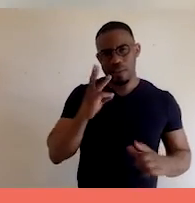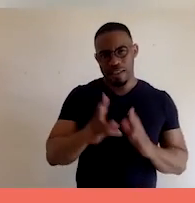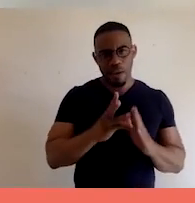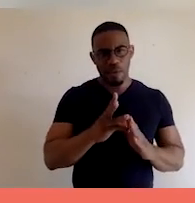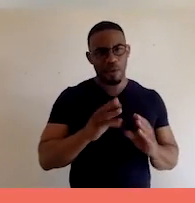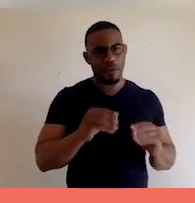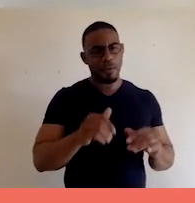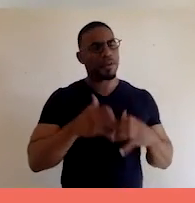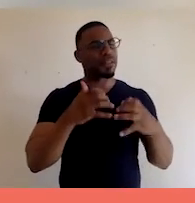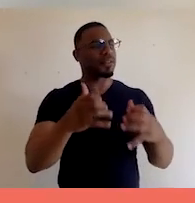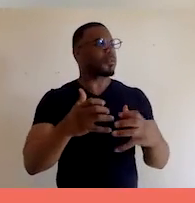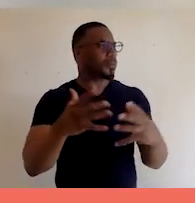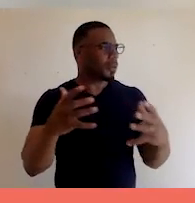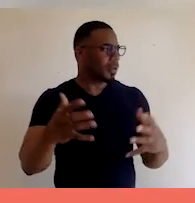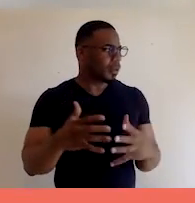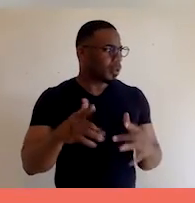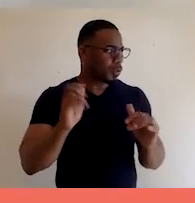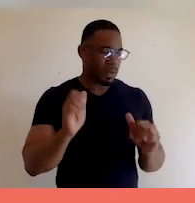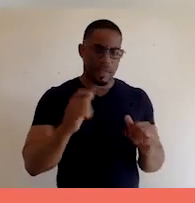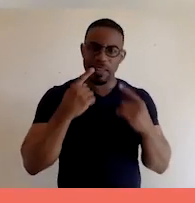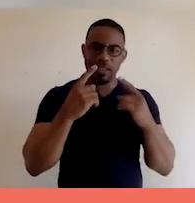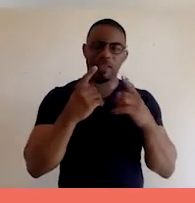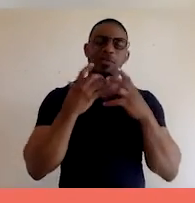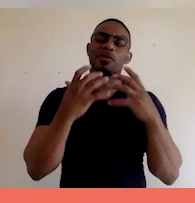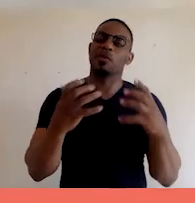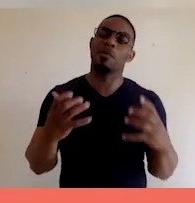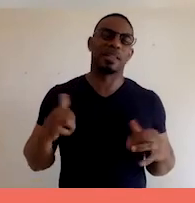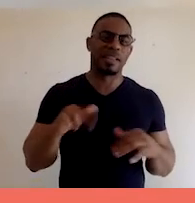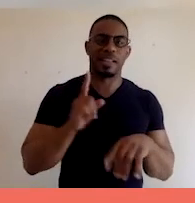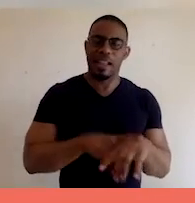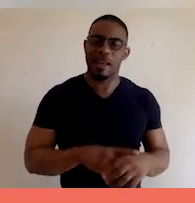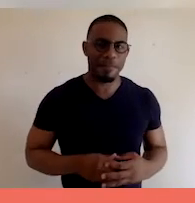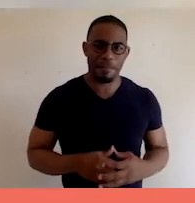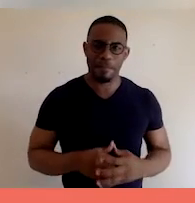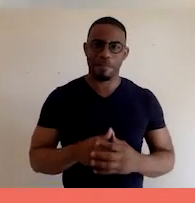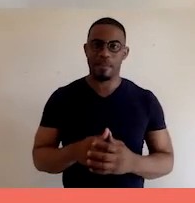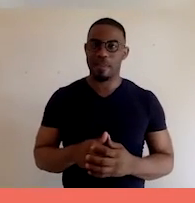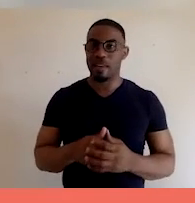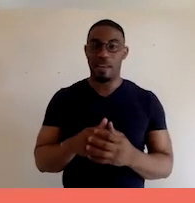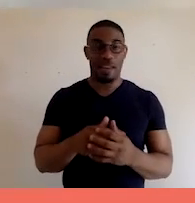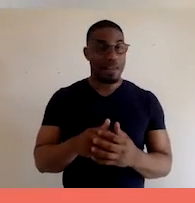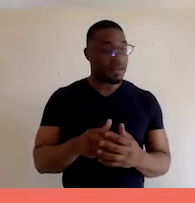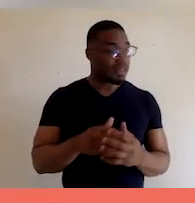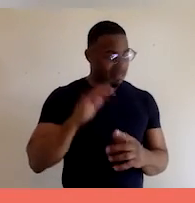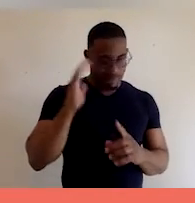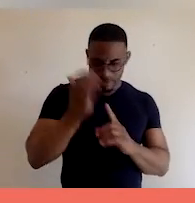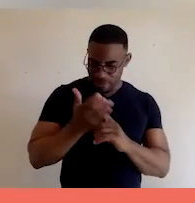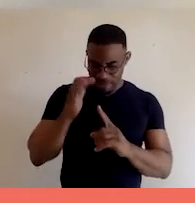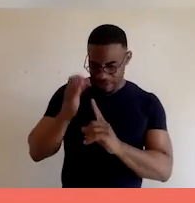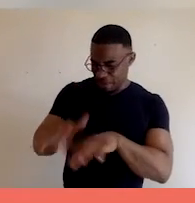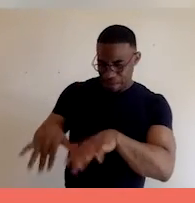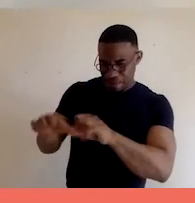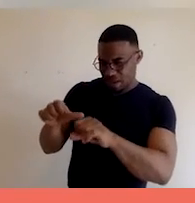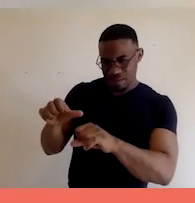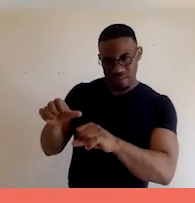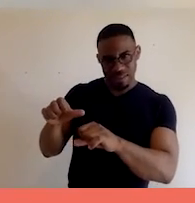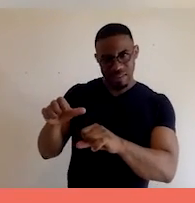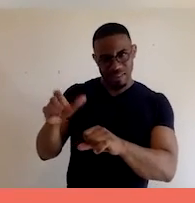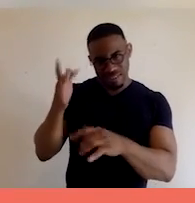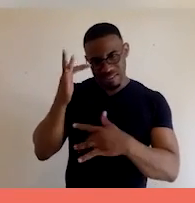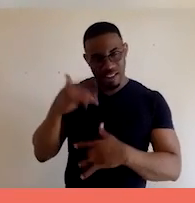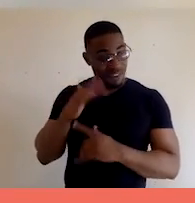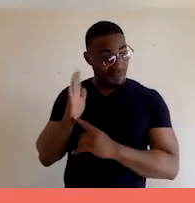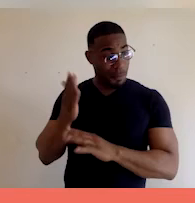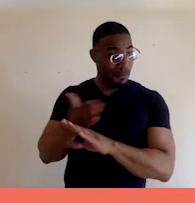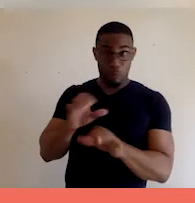can produce so much. You can achieve so much in that time period. And imposter syndrome, I had imposter syndrome